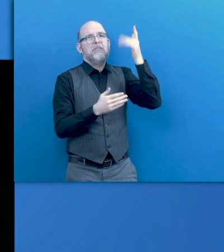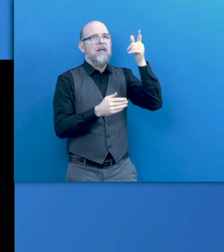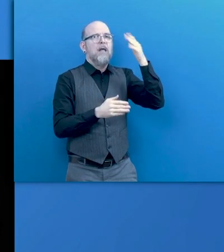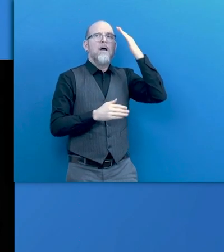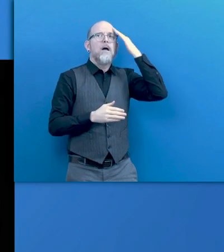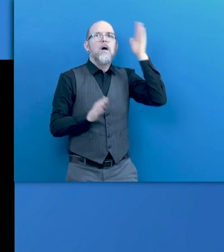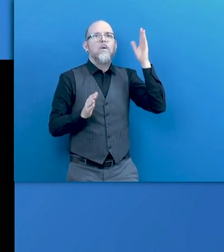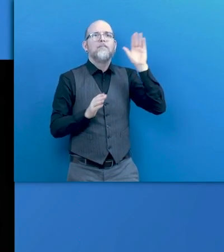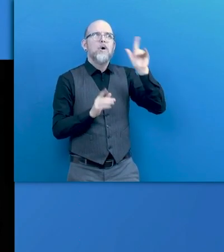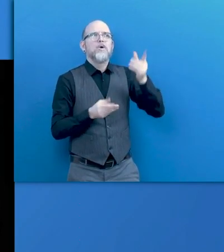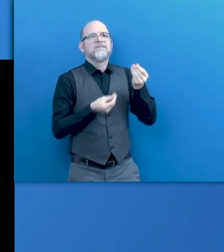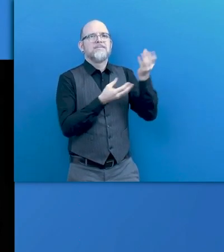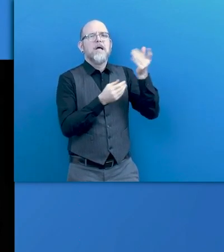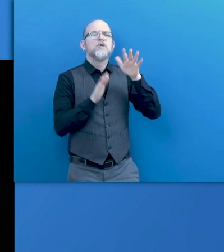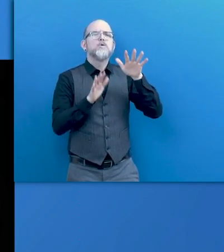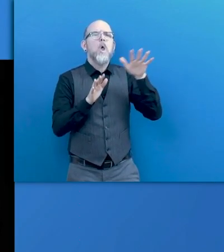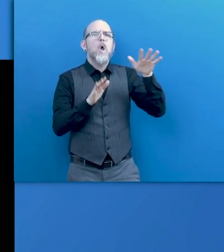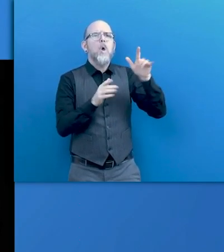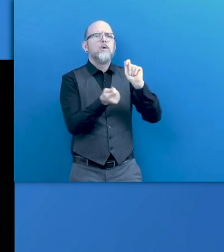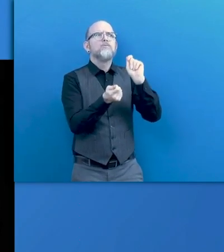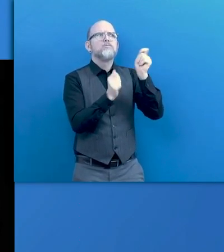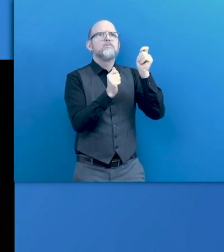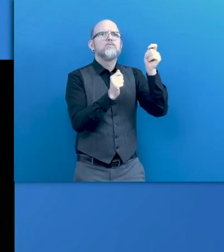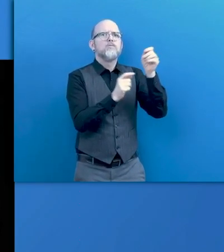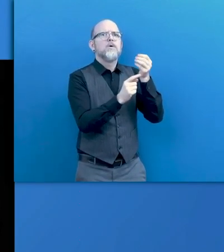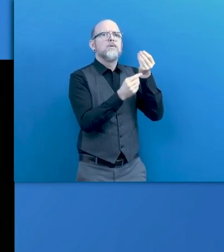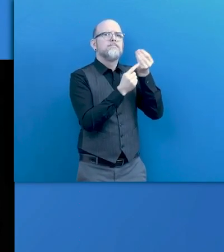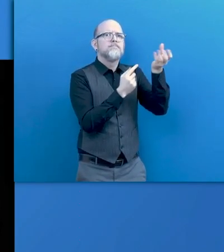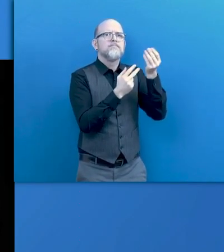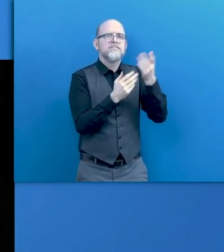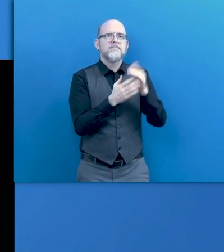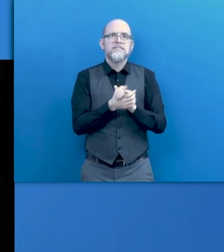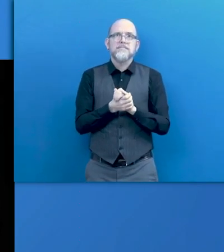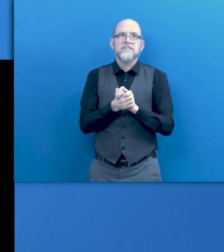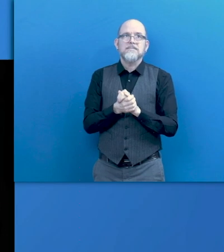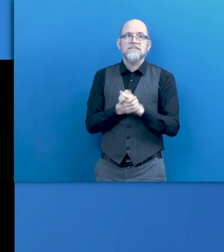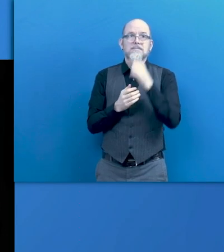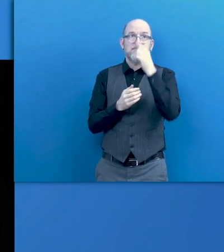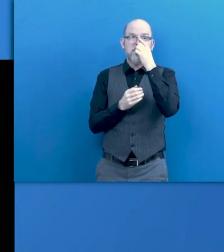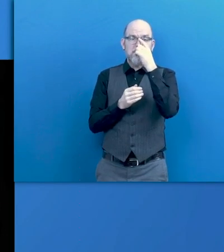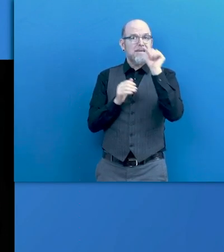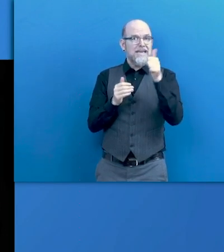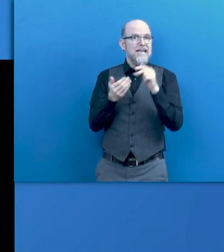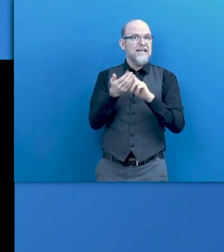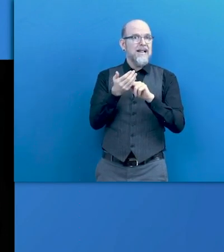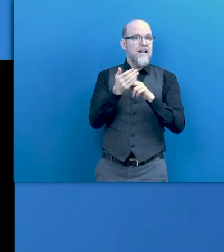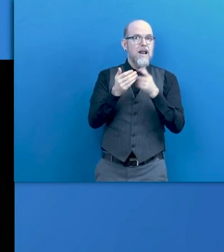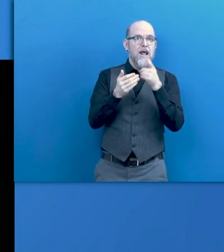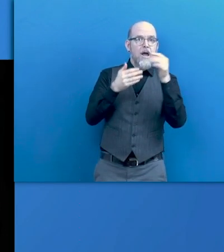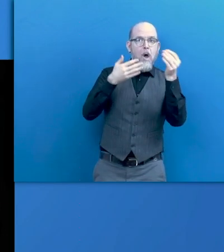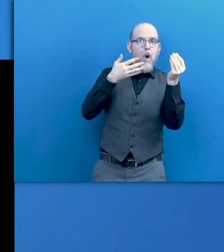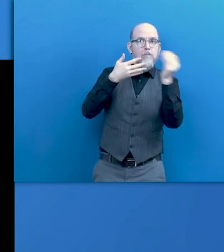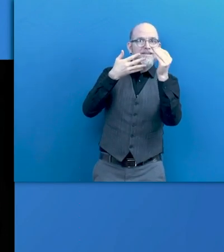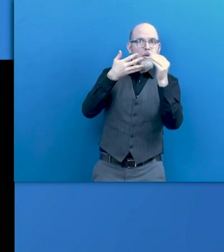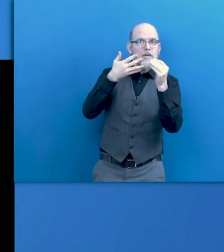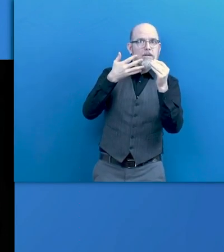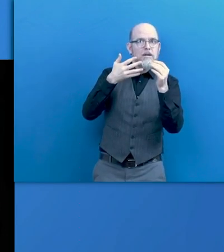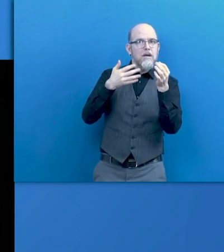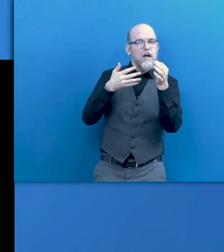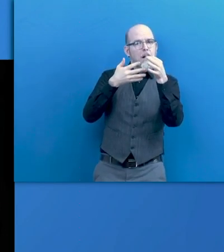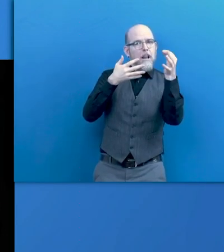And that is coming slowly now, and of course digitalization also helps with its adaptivity, that you can insert options, but also of course